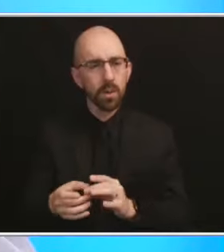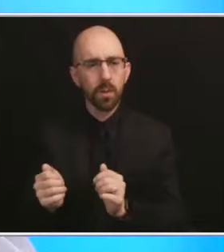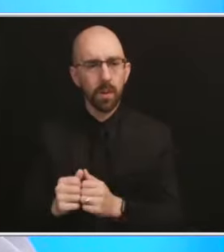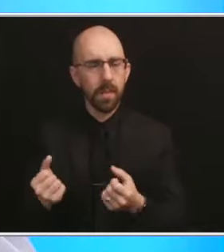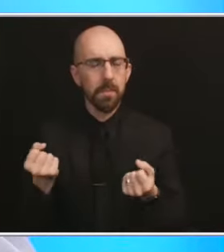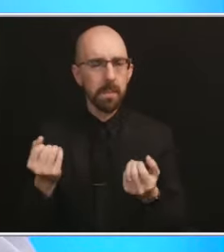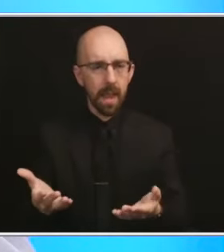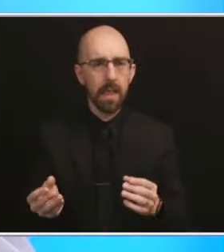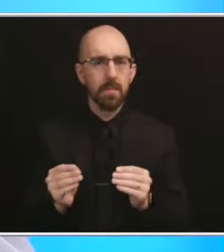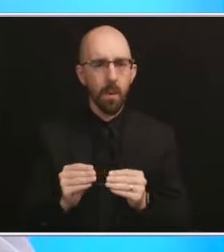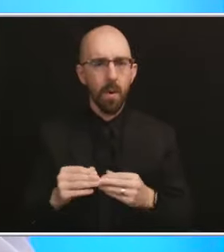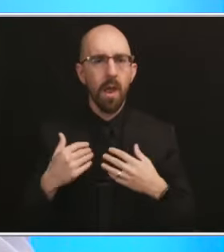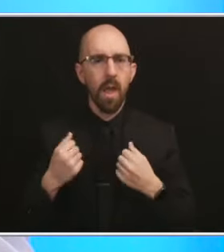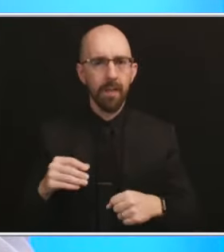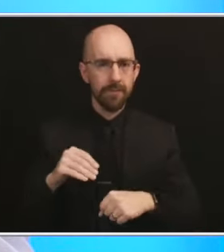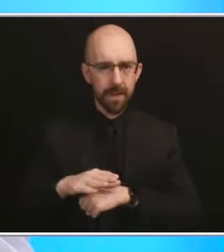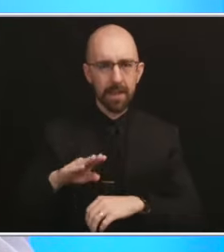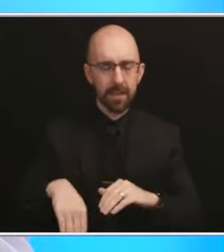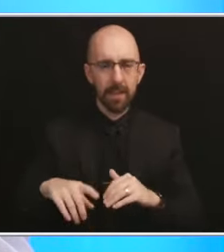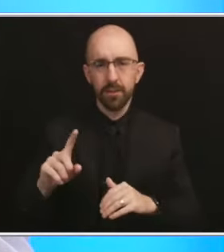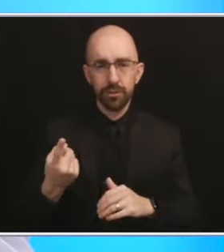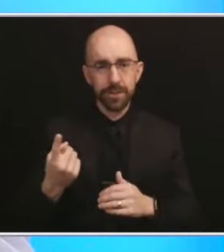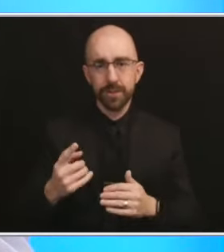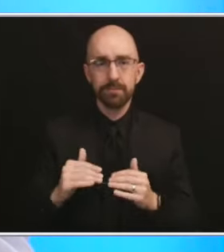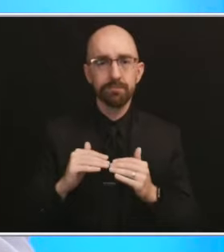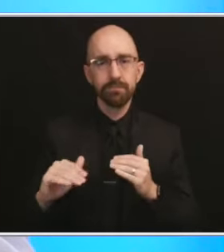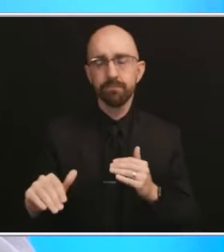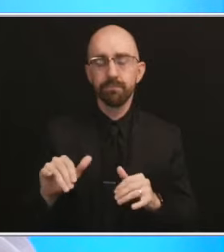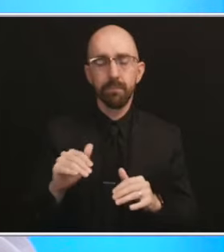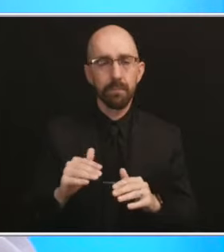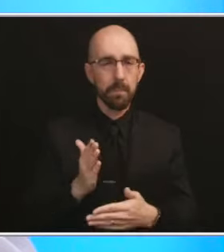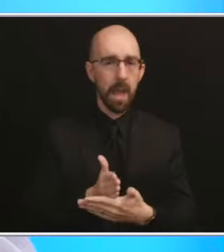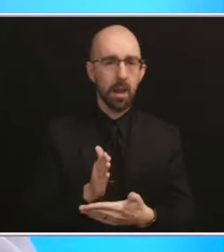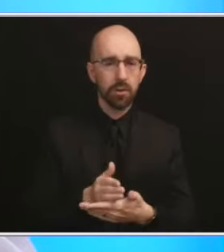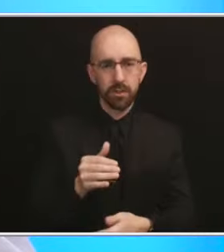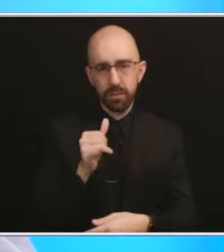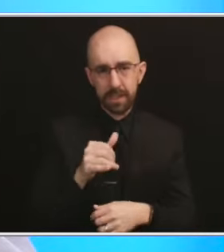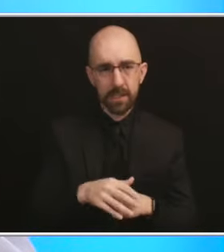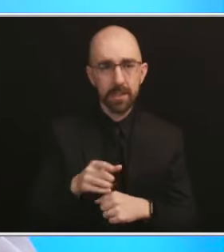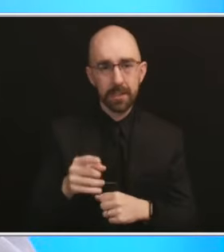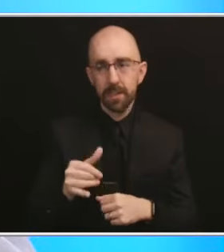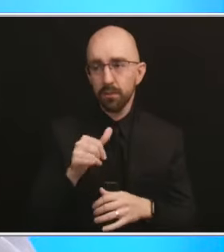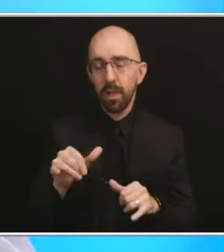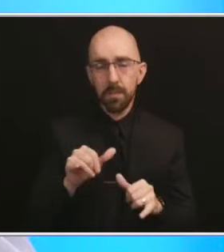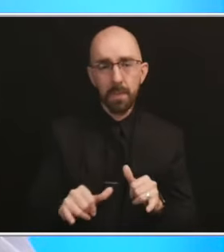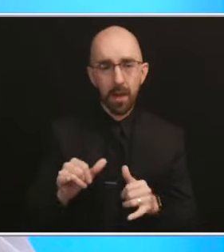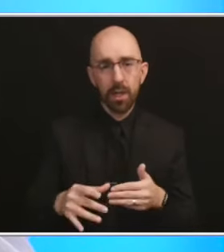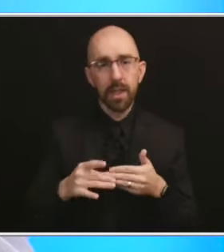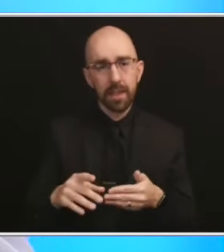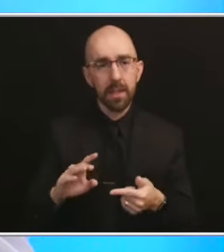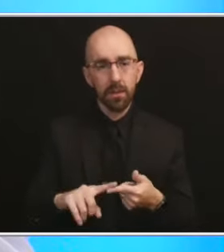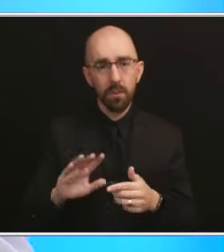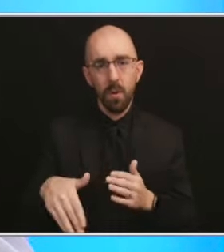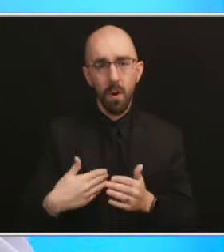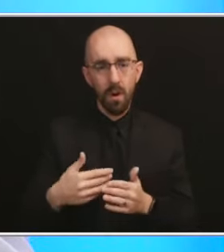health effects than just sort of steady, moderate drinking. These are the drinking patterns that lead to automobile